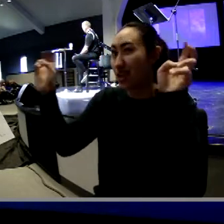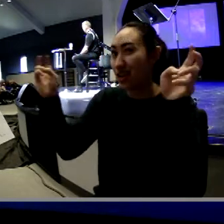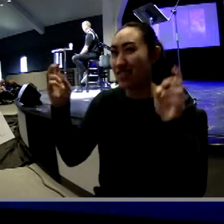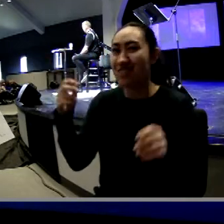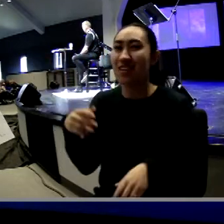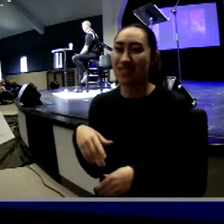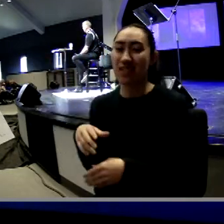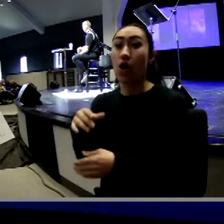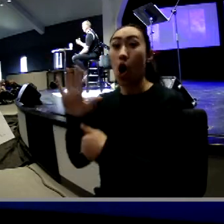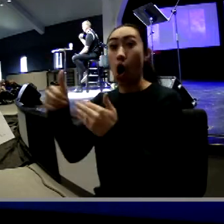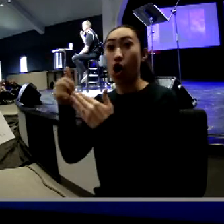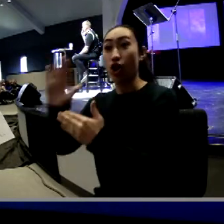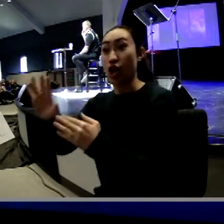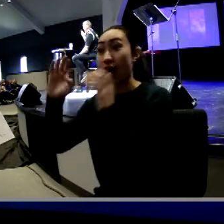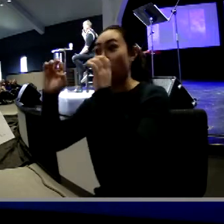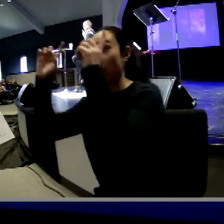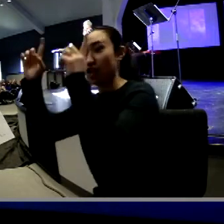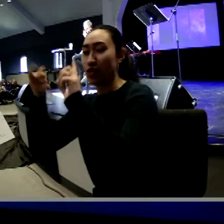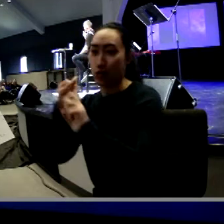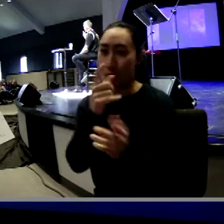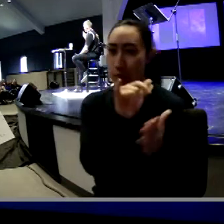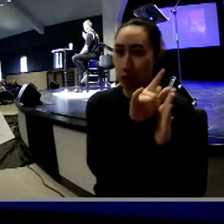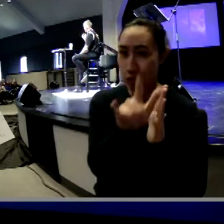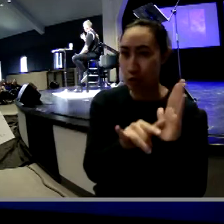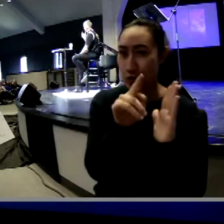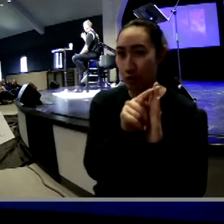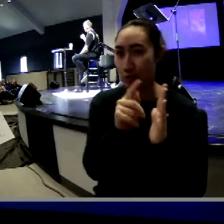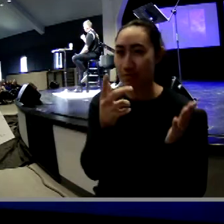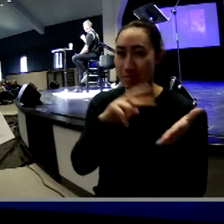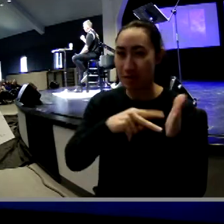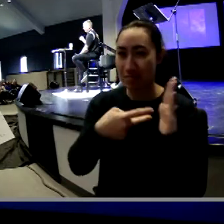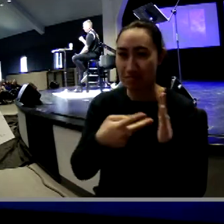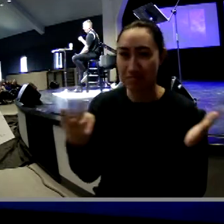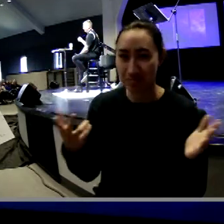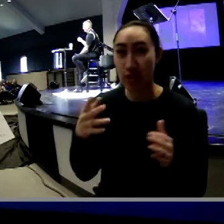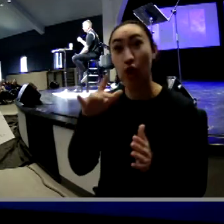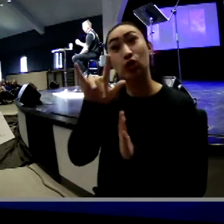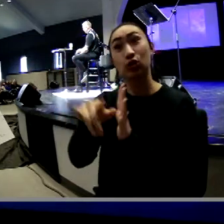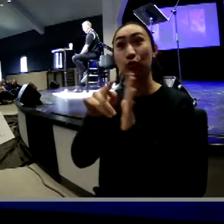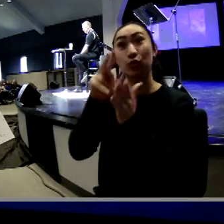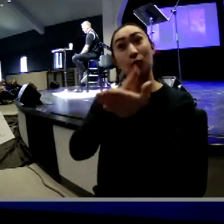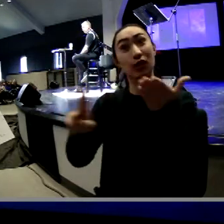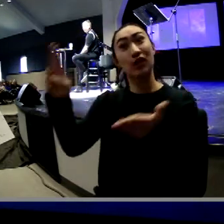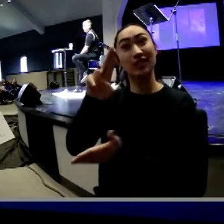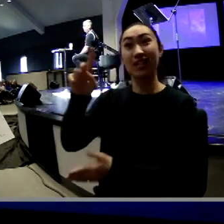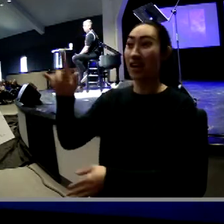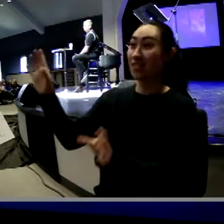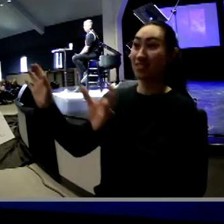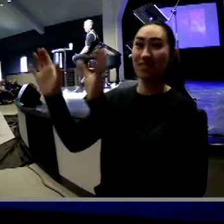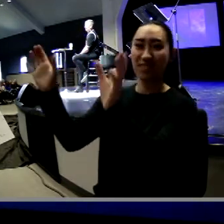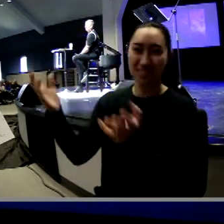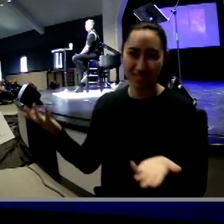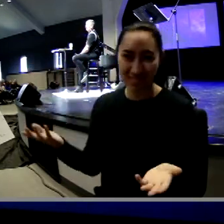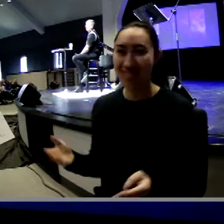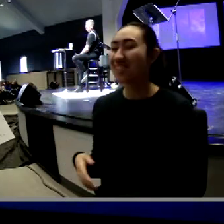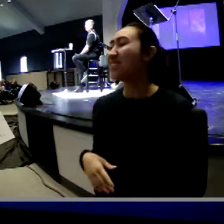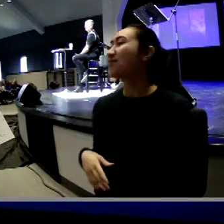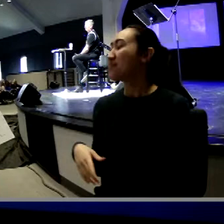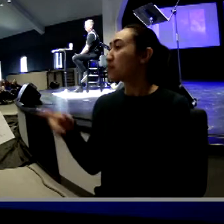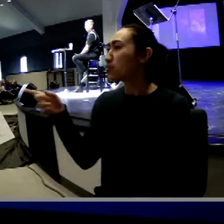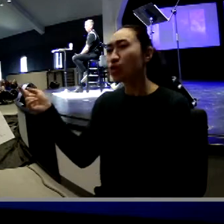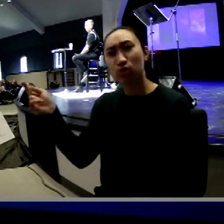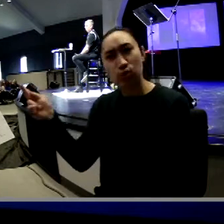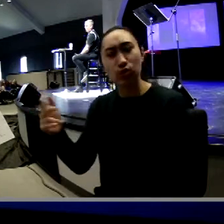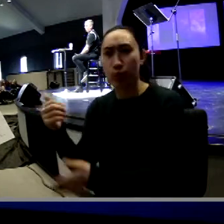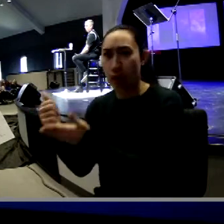But the truth is they think like warriors. Like they got a sword in their hand. Some of you are hopeless romantics, or you're